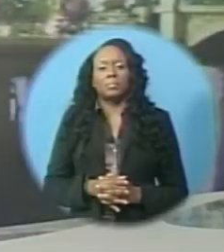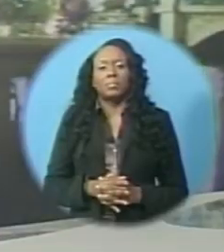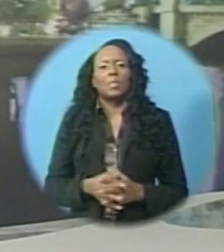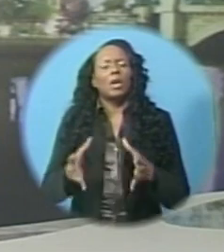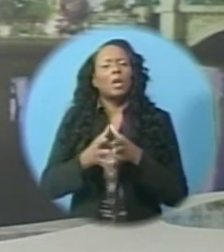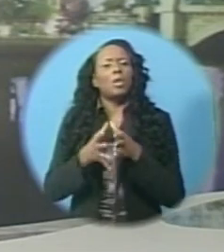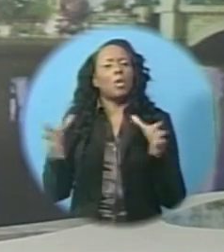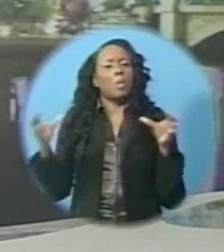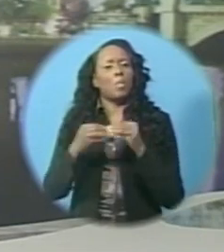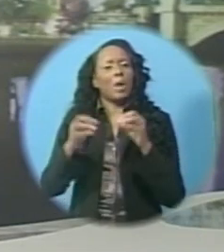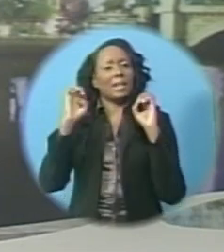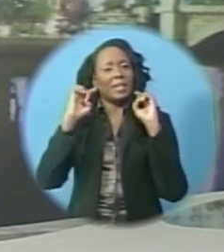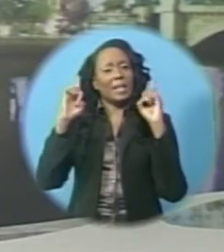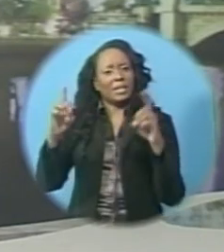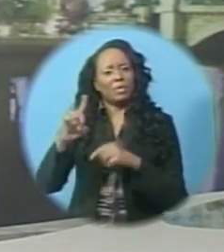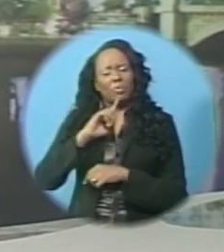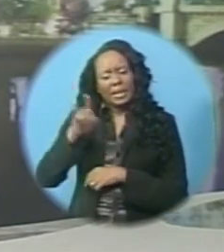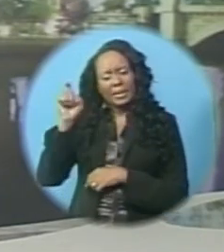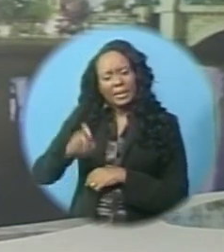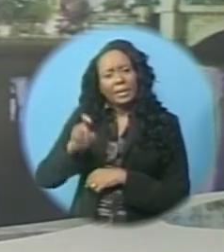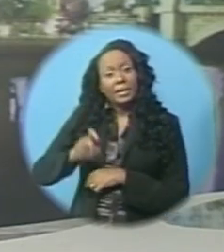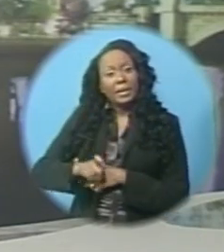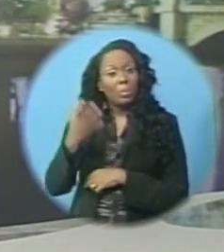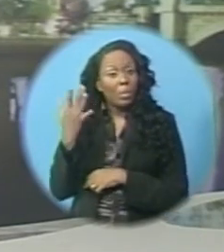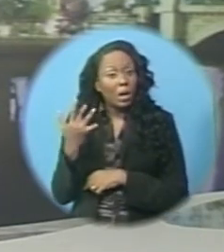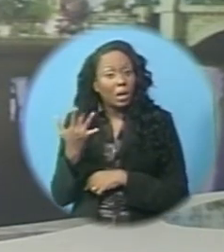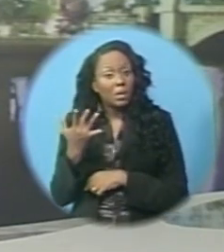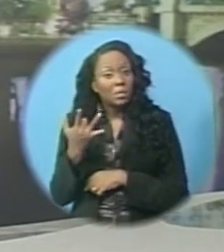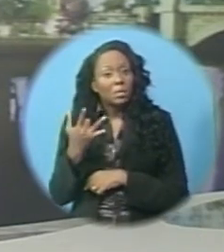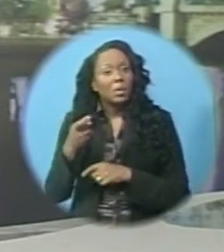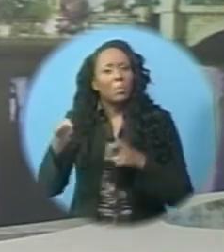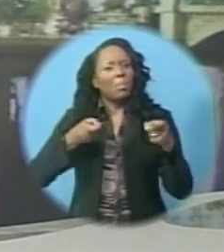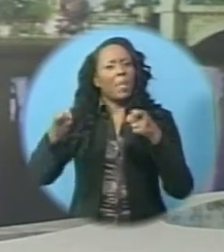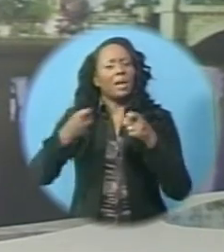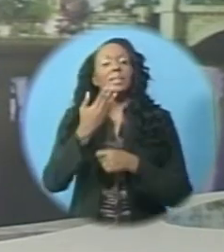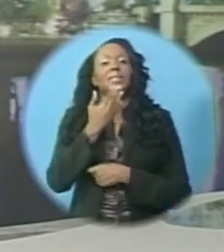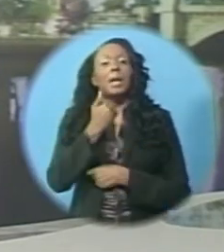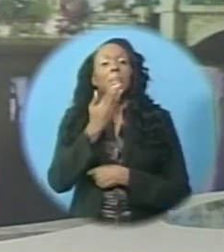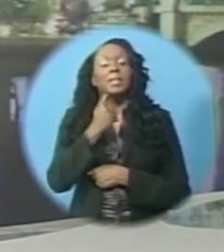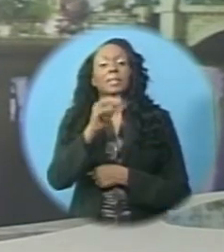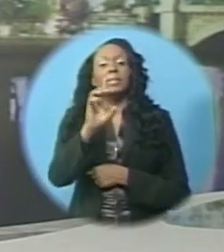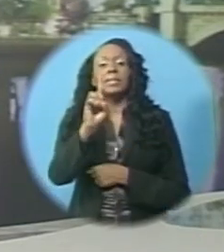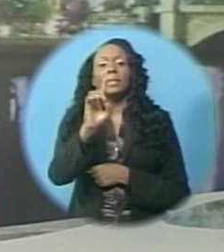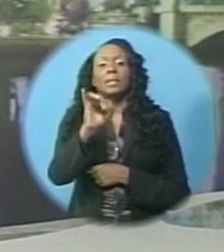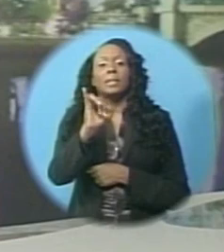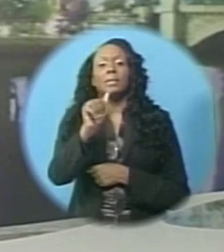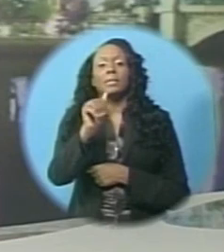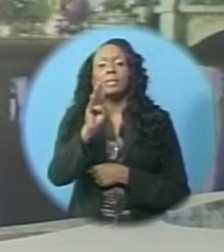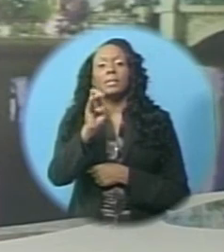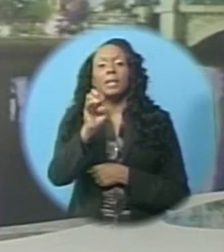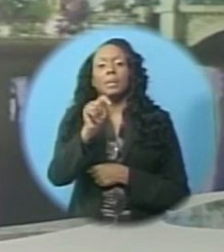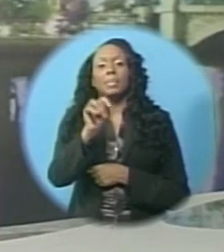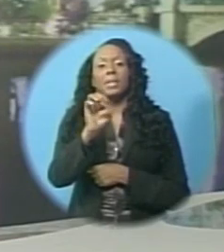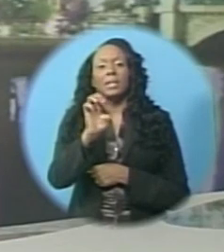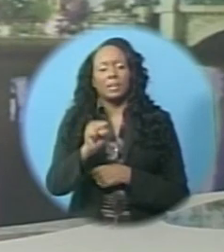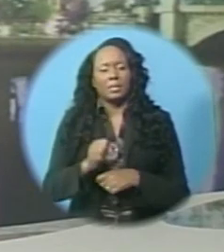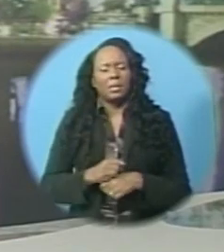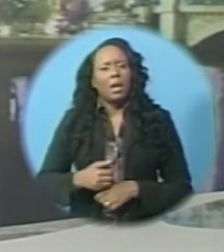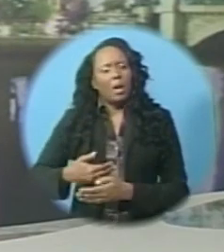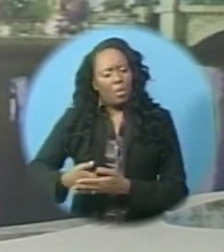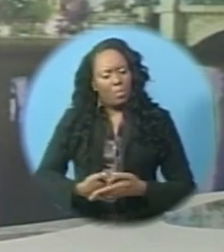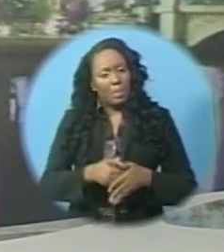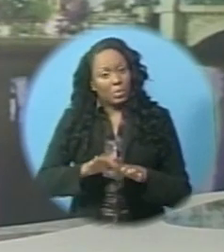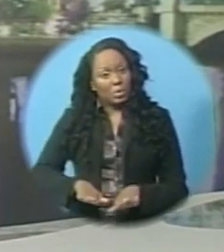Greater education is needed in the management of diabetes among young people in Barbados. And this from pediatrician Dr. Michelle Lashley.